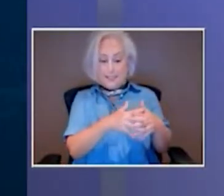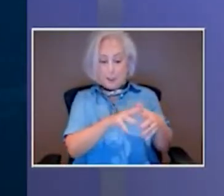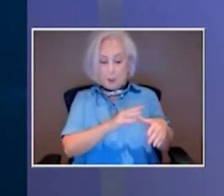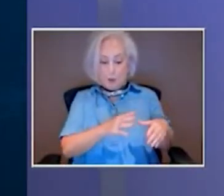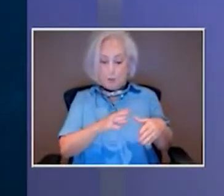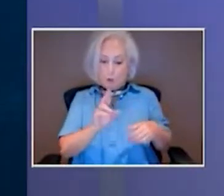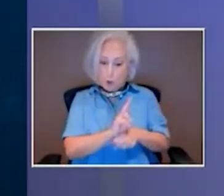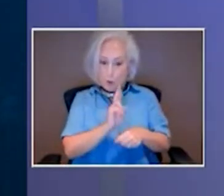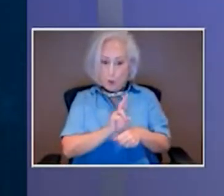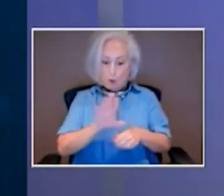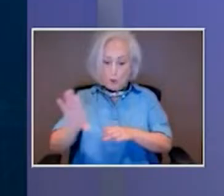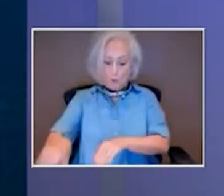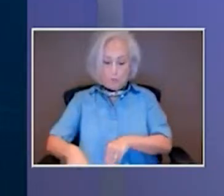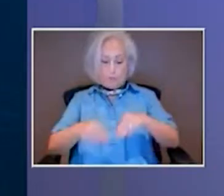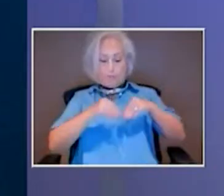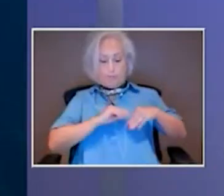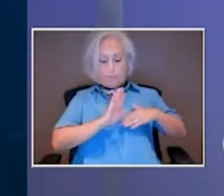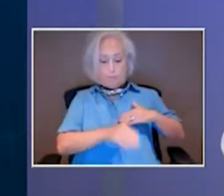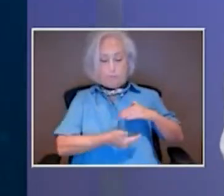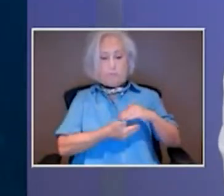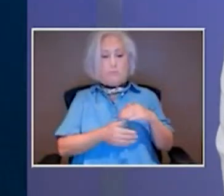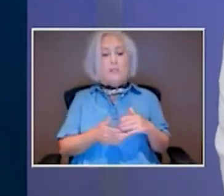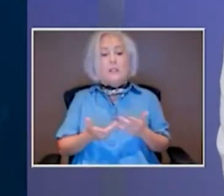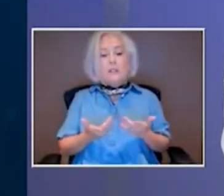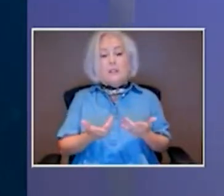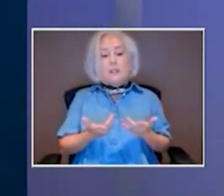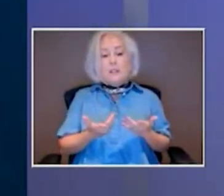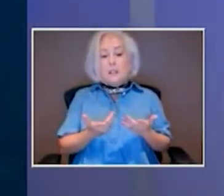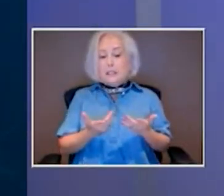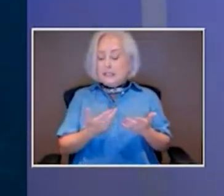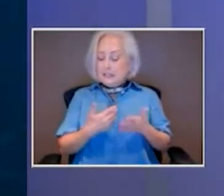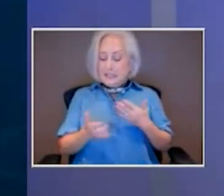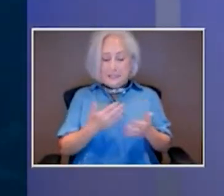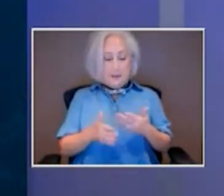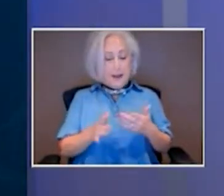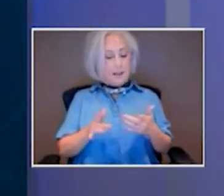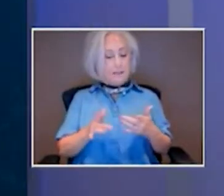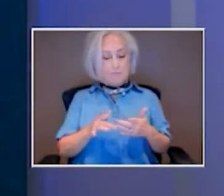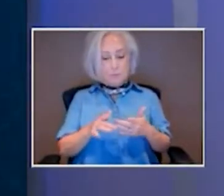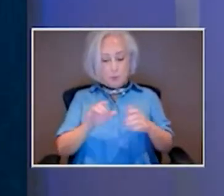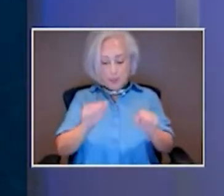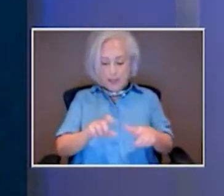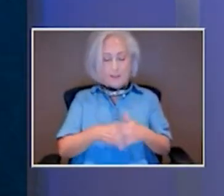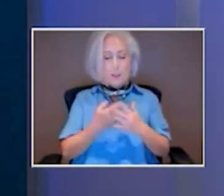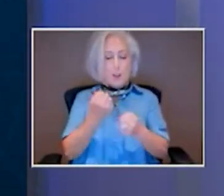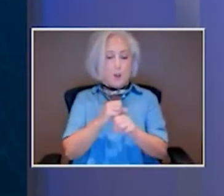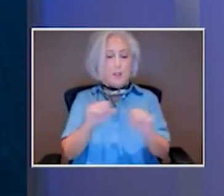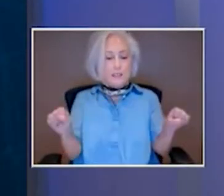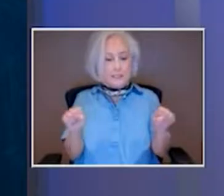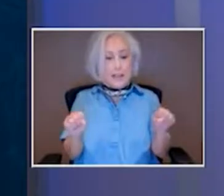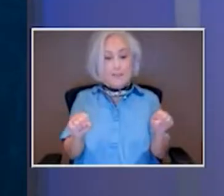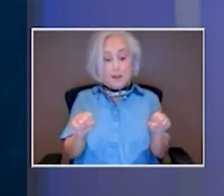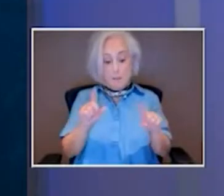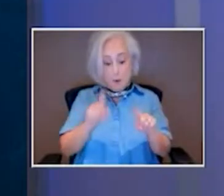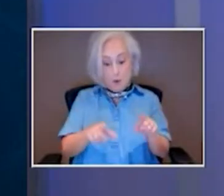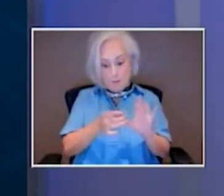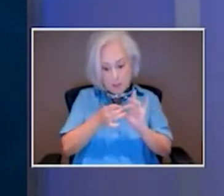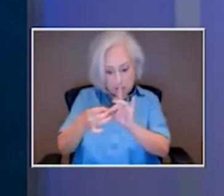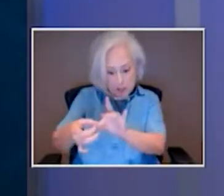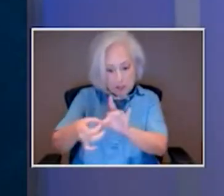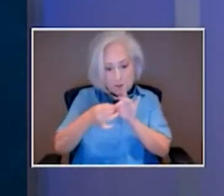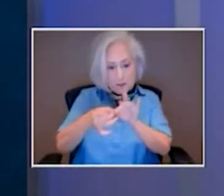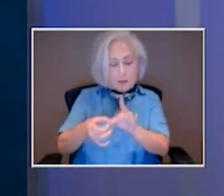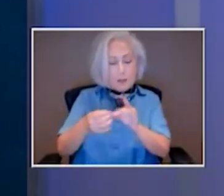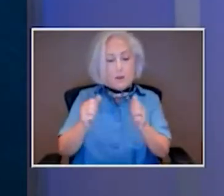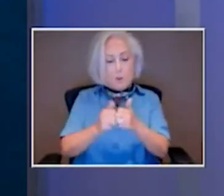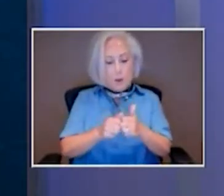necessarily a deal stopper, but we can still start safely. And as always, the key is the coordination with oncology and surgery, just to find the right plan